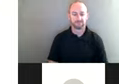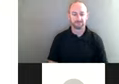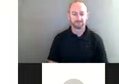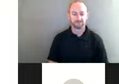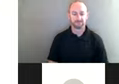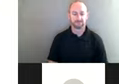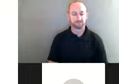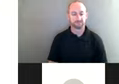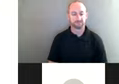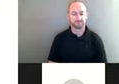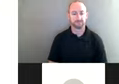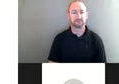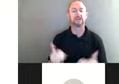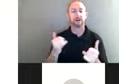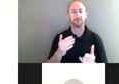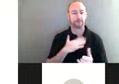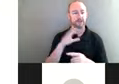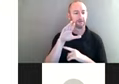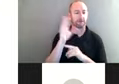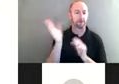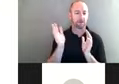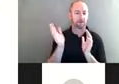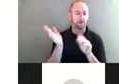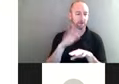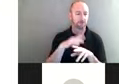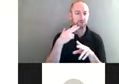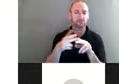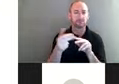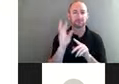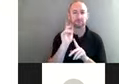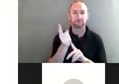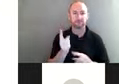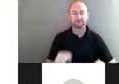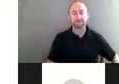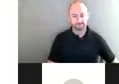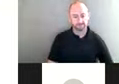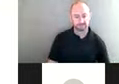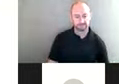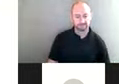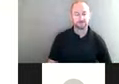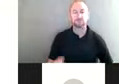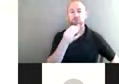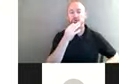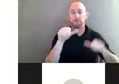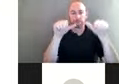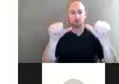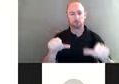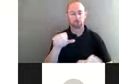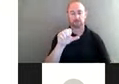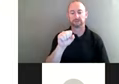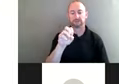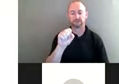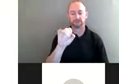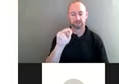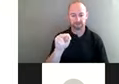Okay, well, I'll turn my camera back on for just a few minutes. We have a poster session scheduled, but before that,